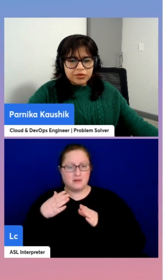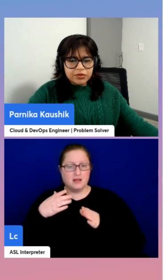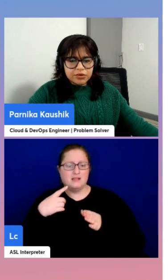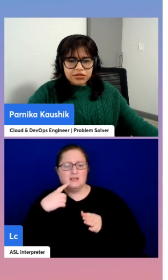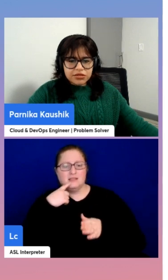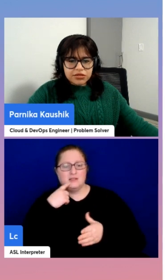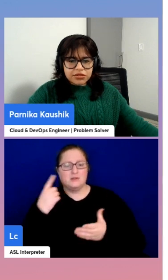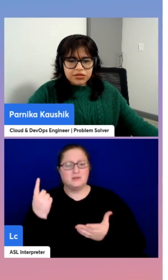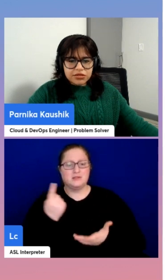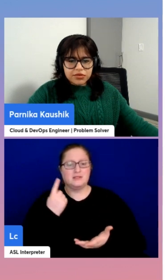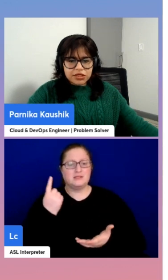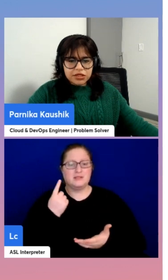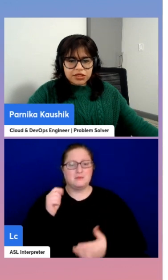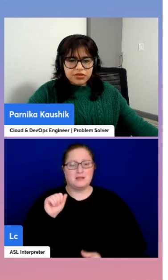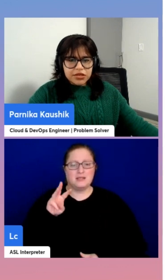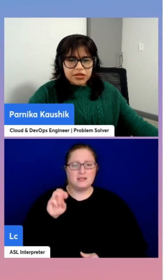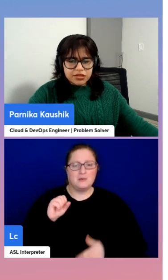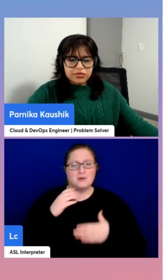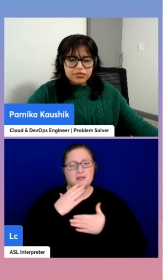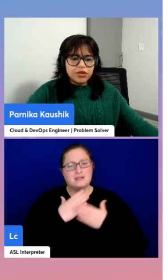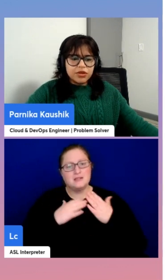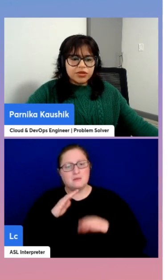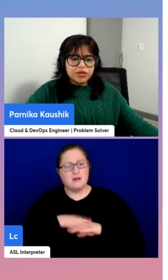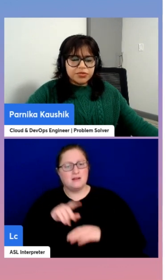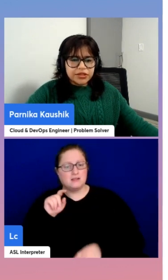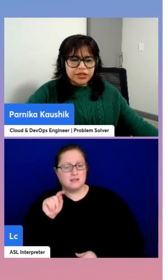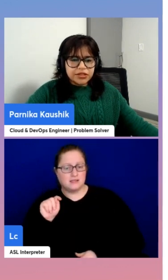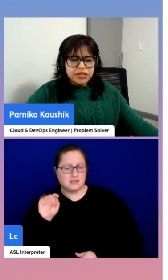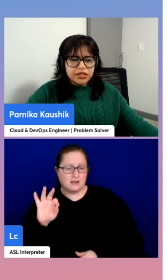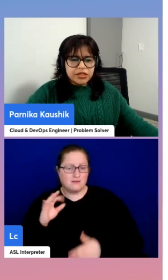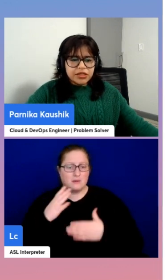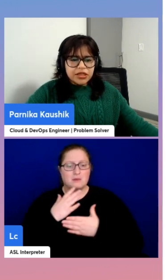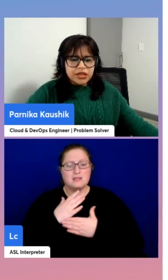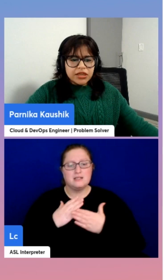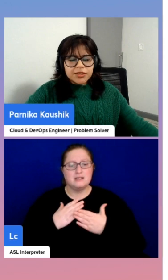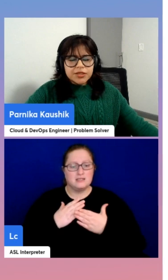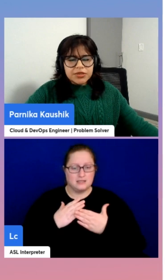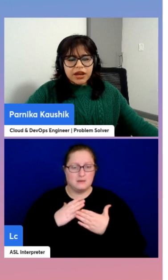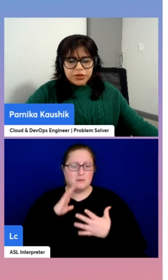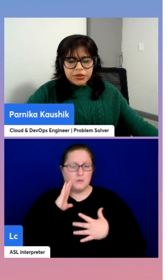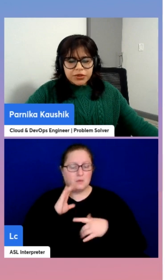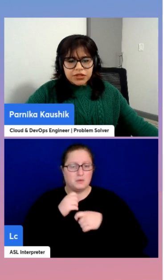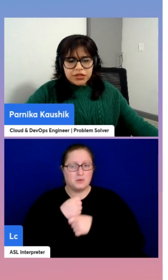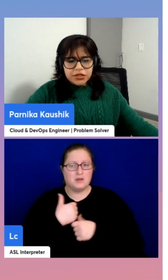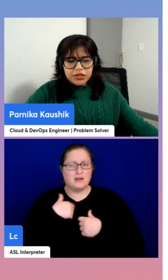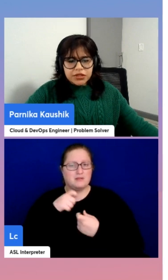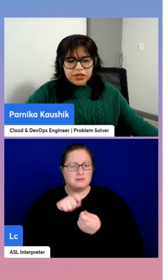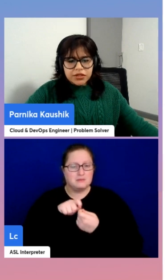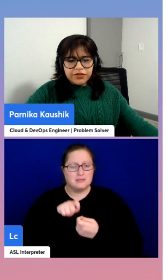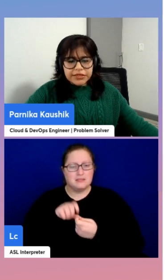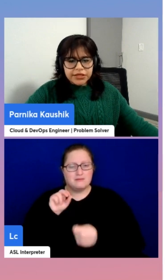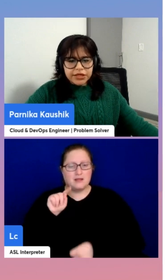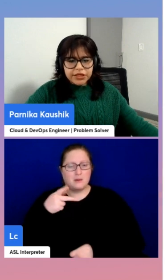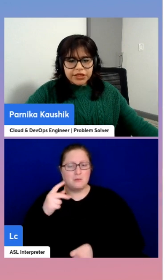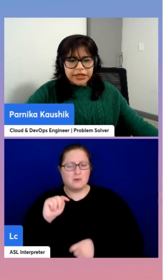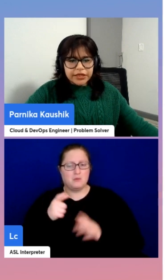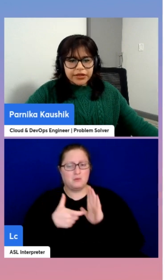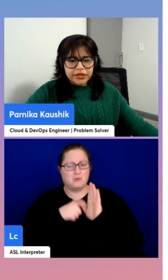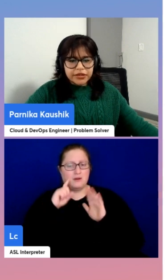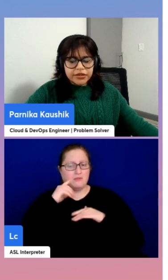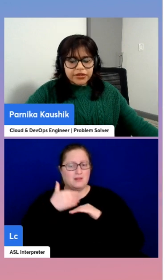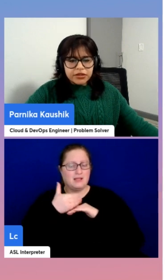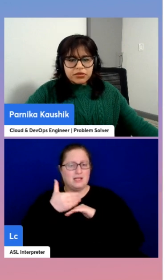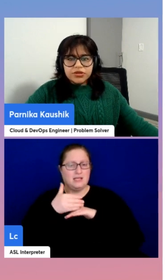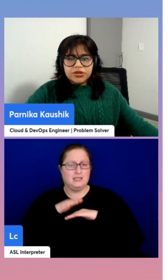on AWS, something's on Terraform, something's on Vault will be created. There are specific outputs that are required for the next step,